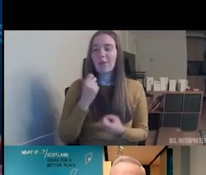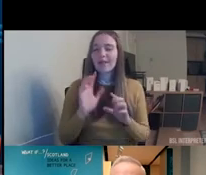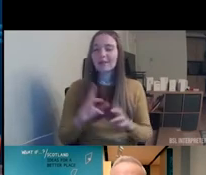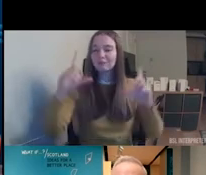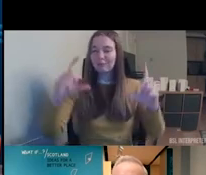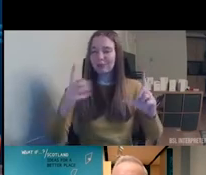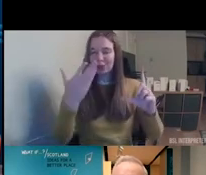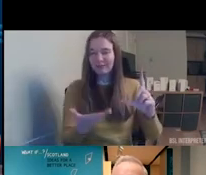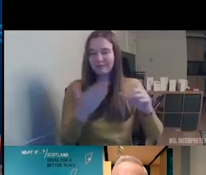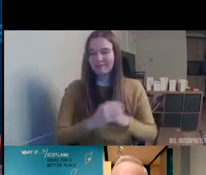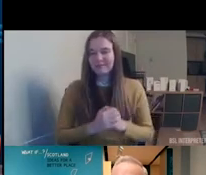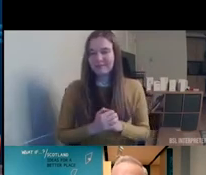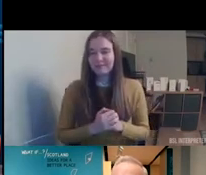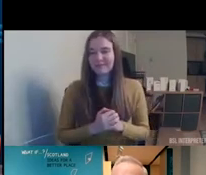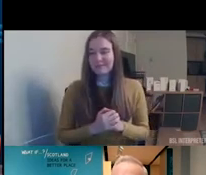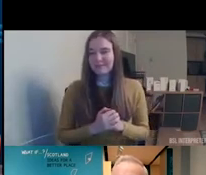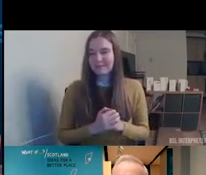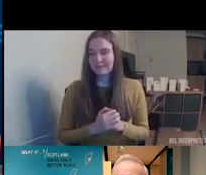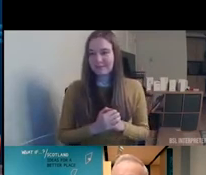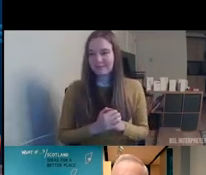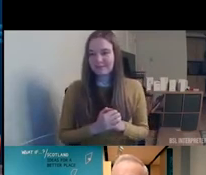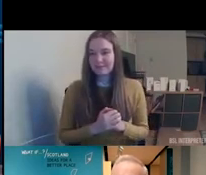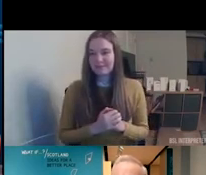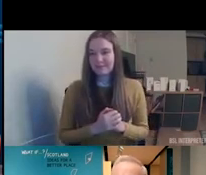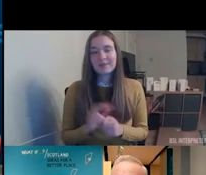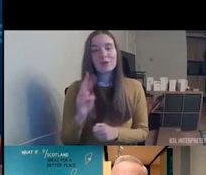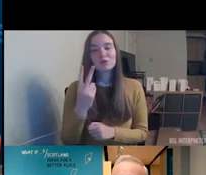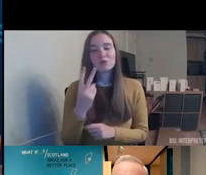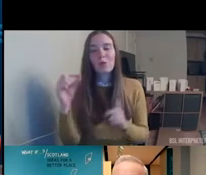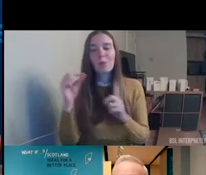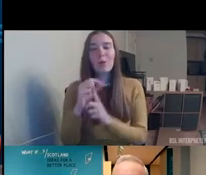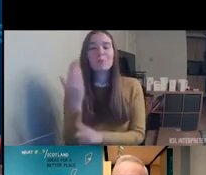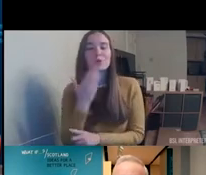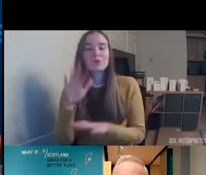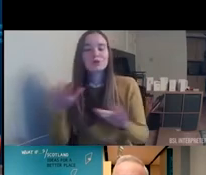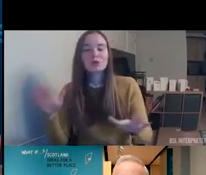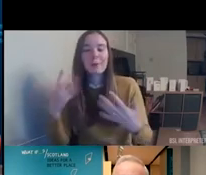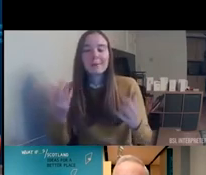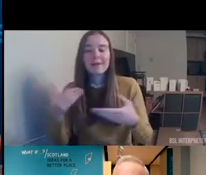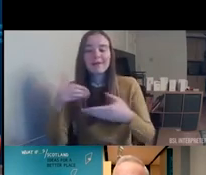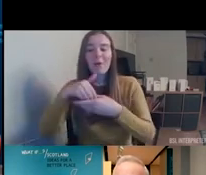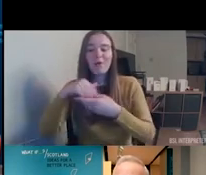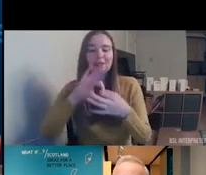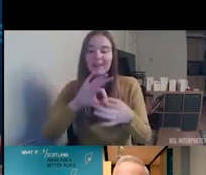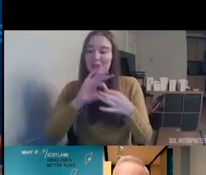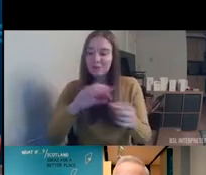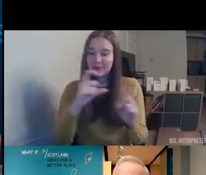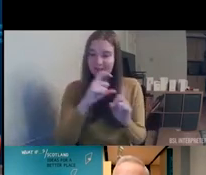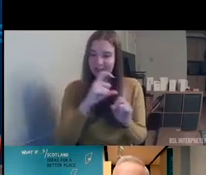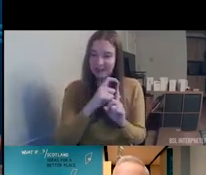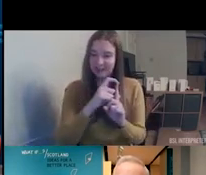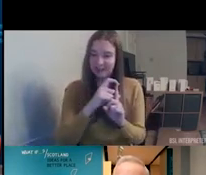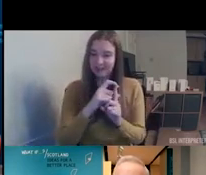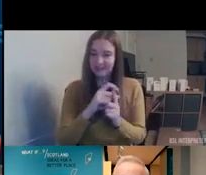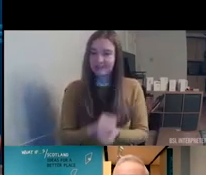actually these are two primary school children who were involved in the engagement in Dundee, came up with fantastic